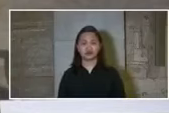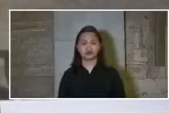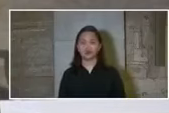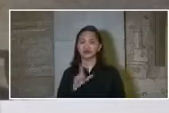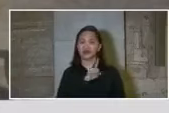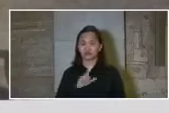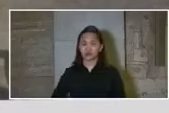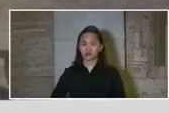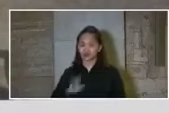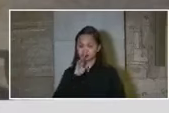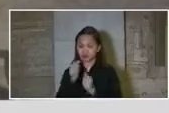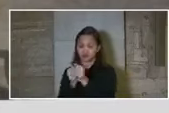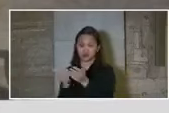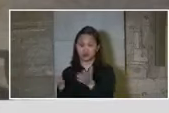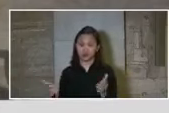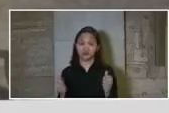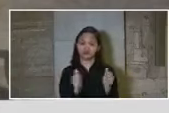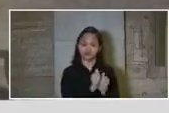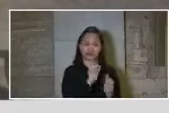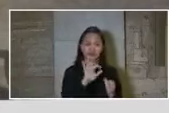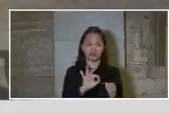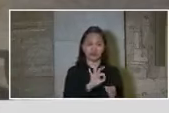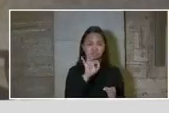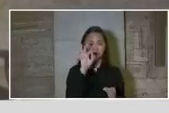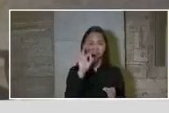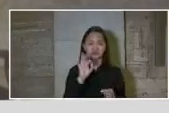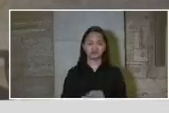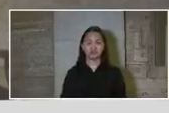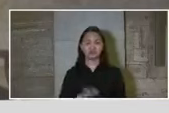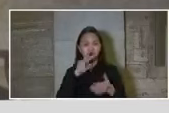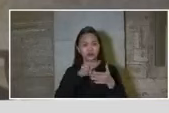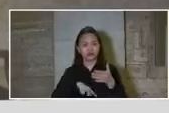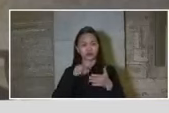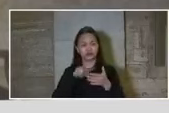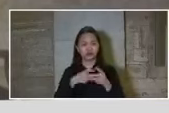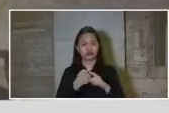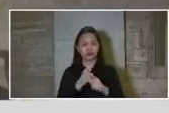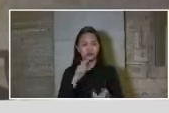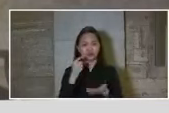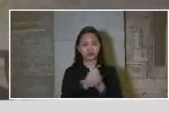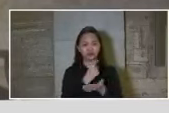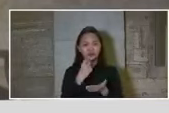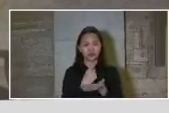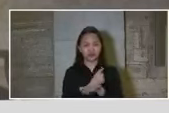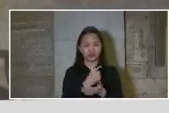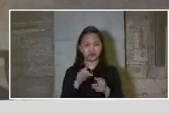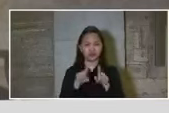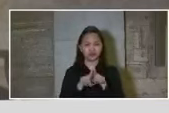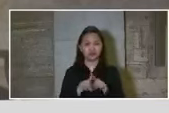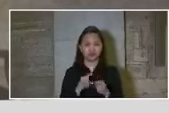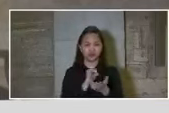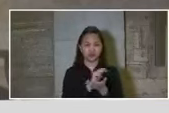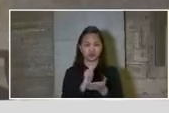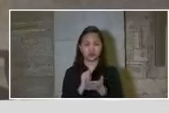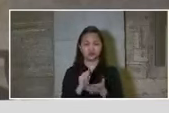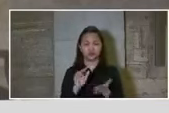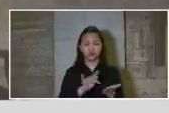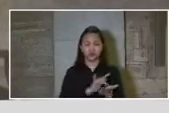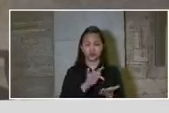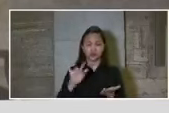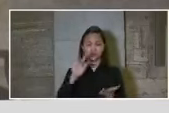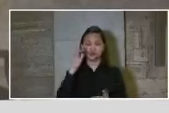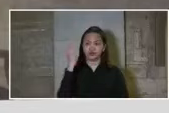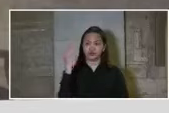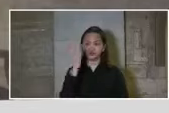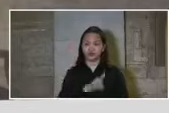The Lord be with you. And with your spirit. A reading from the Holy Gospel according to John. Glory to